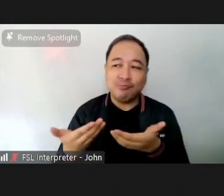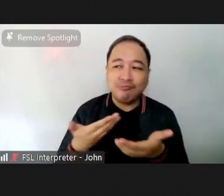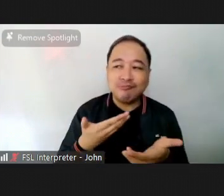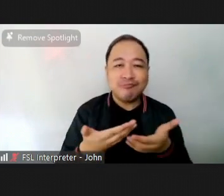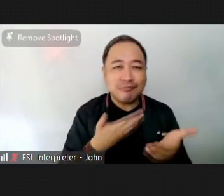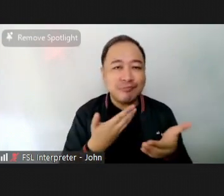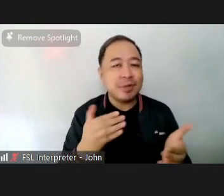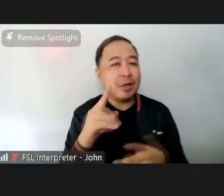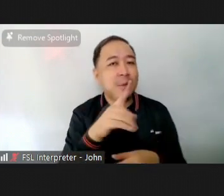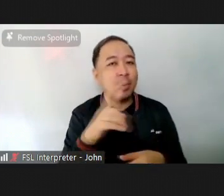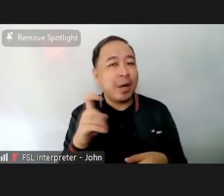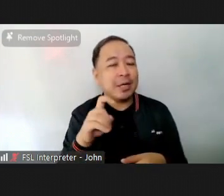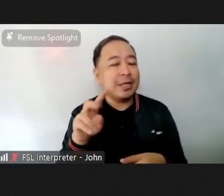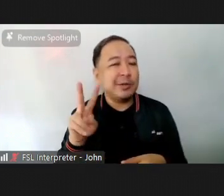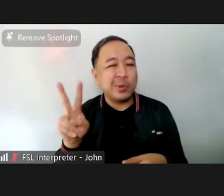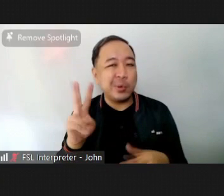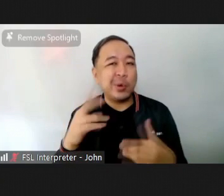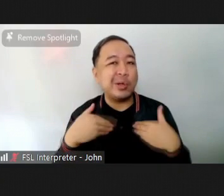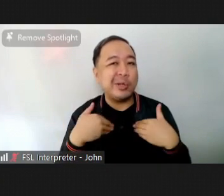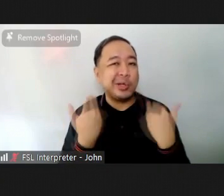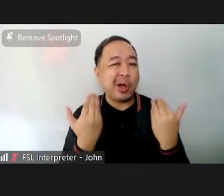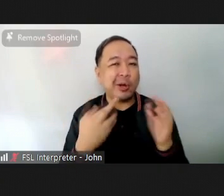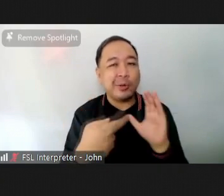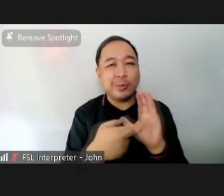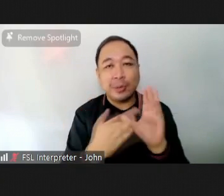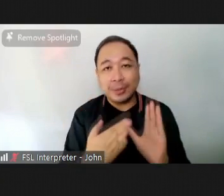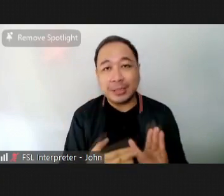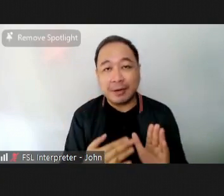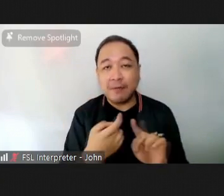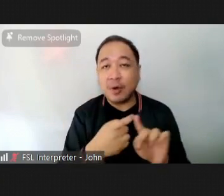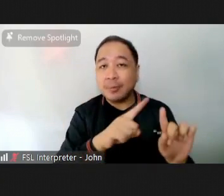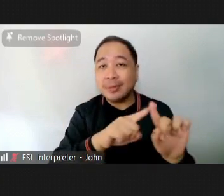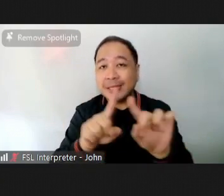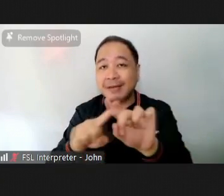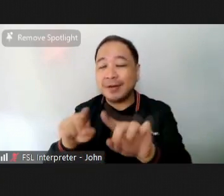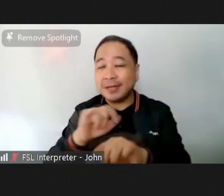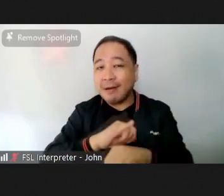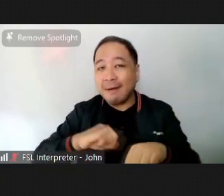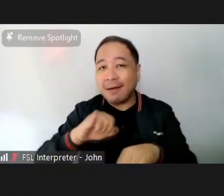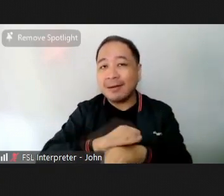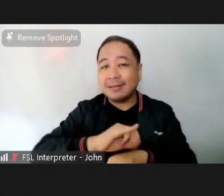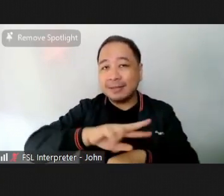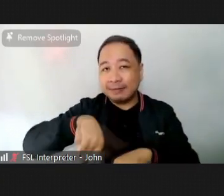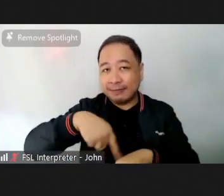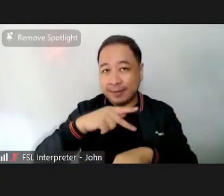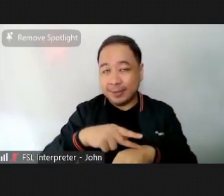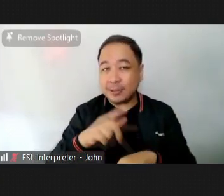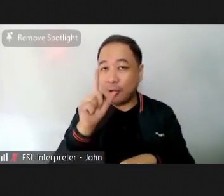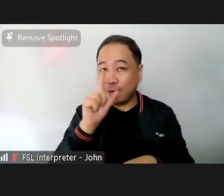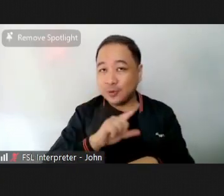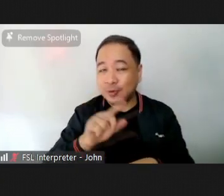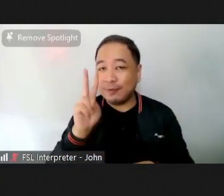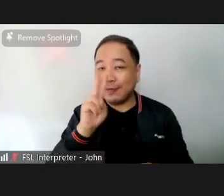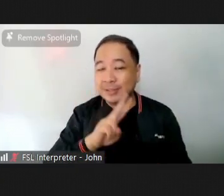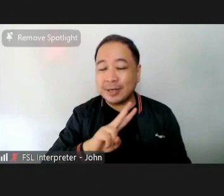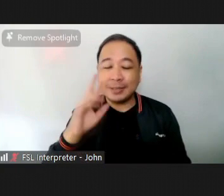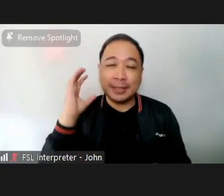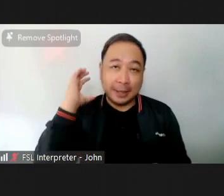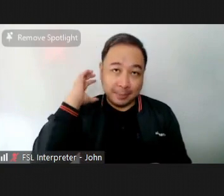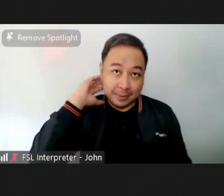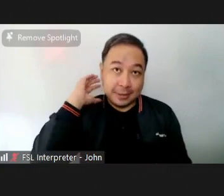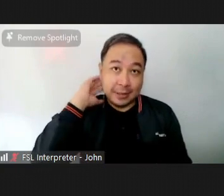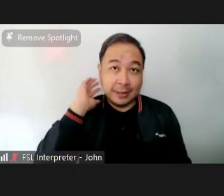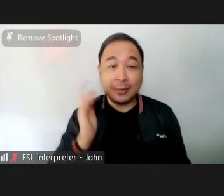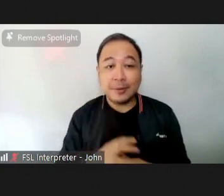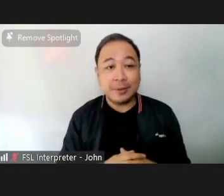102 adolescent representatives from the different islands of the Philippines, which are the Luzon, Visayas, and